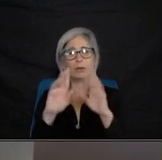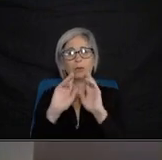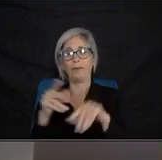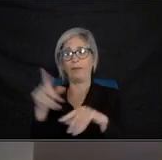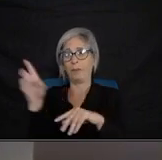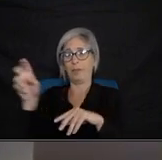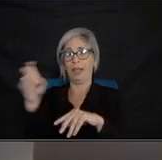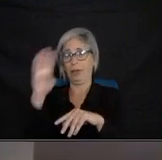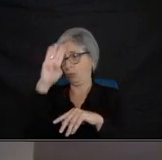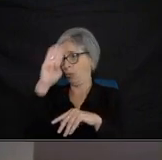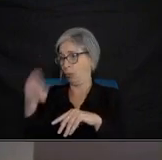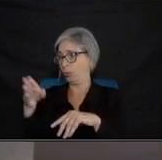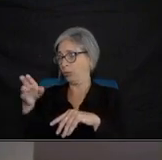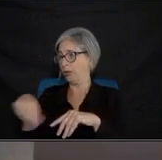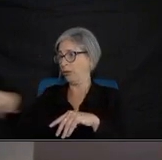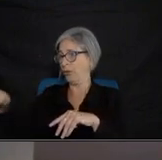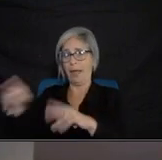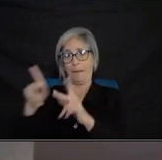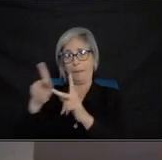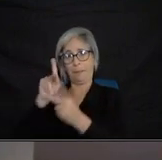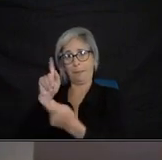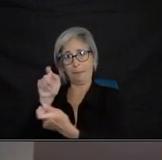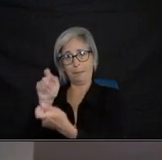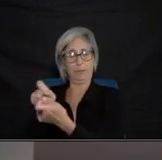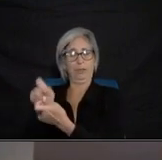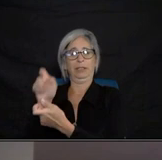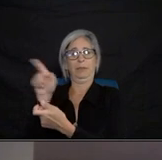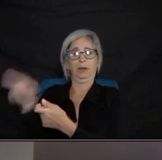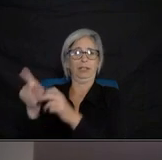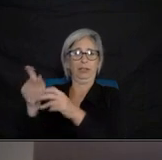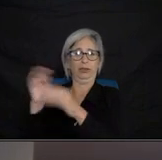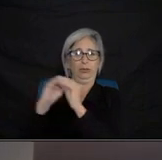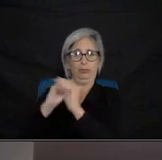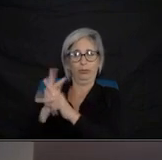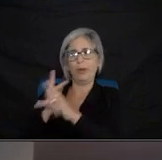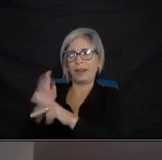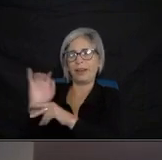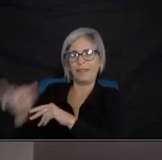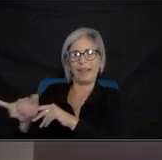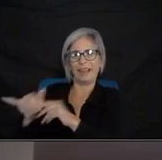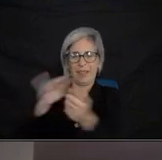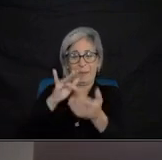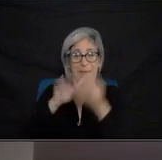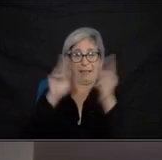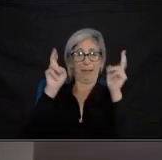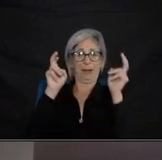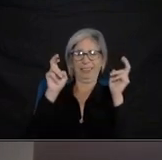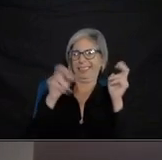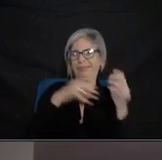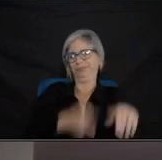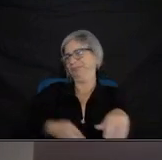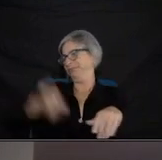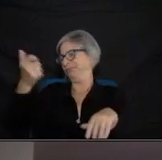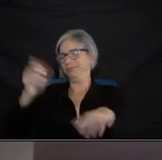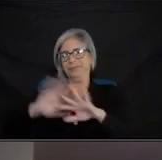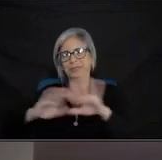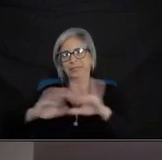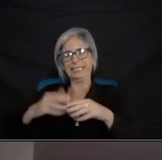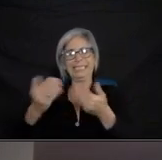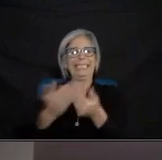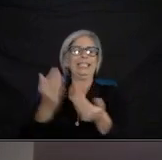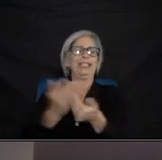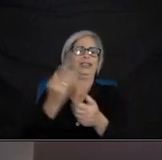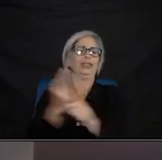there, right to the person in the field that needs to take care of it. So we're able to cut out a lot of the middleman through this process. So it makes us a lot more efficient.